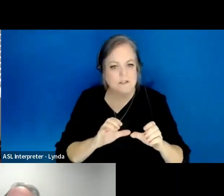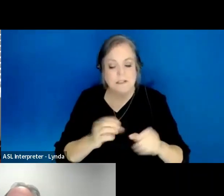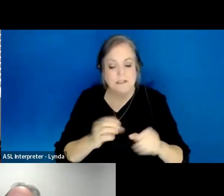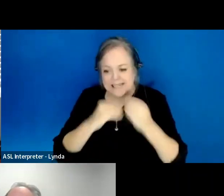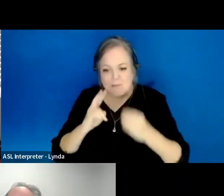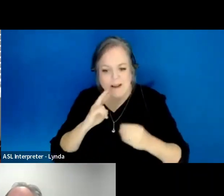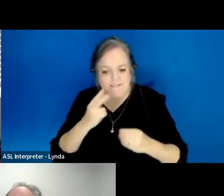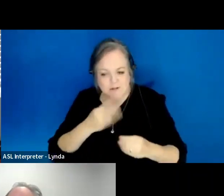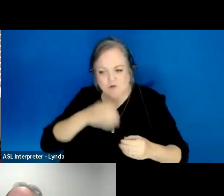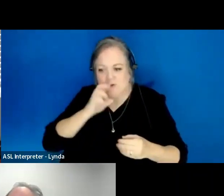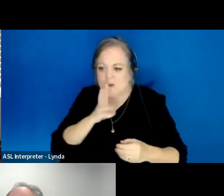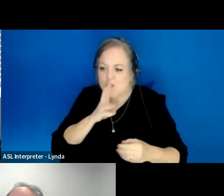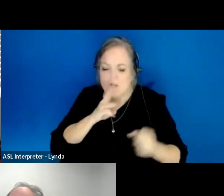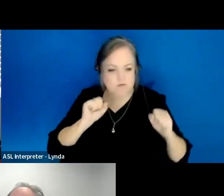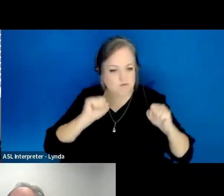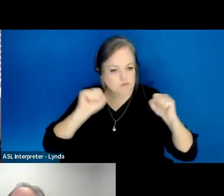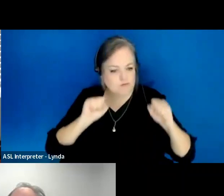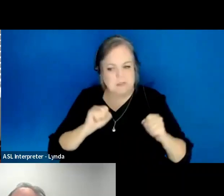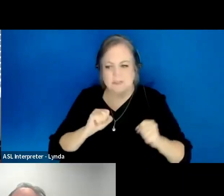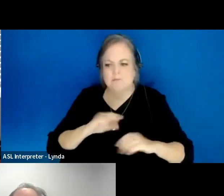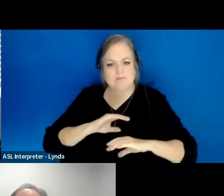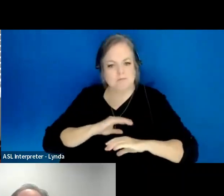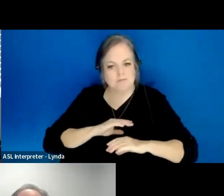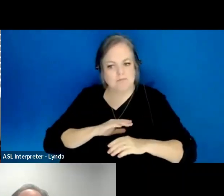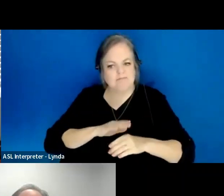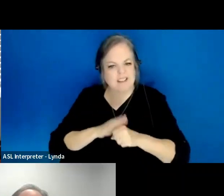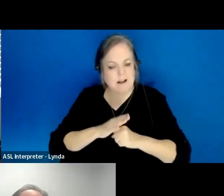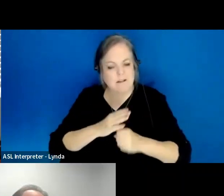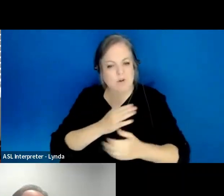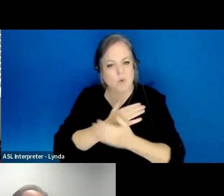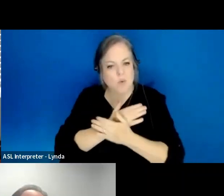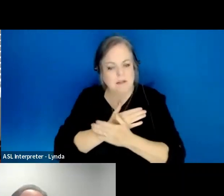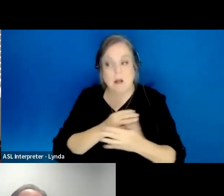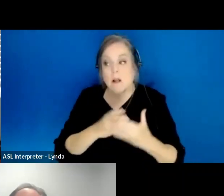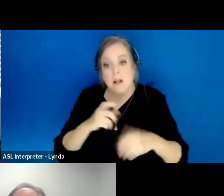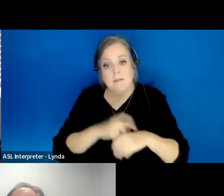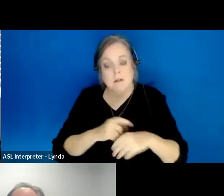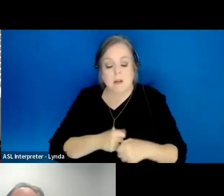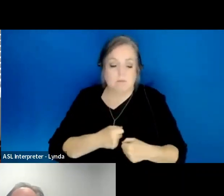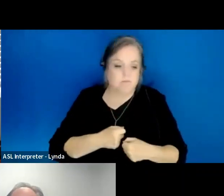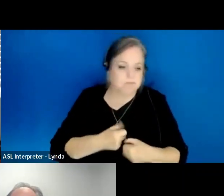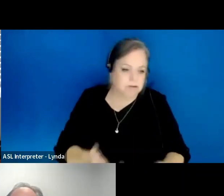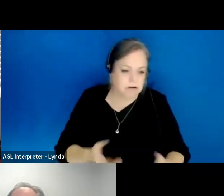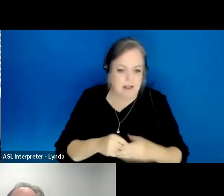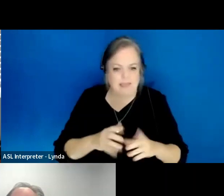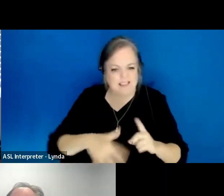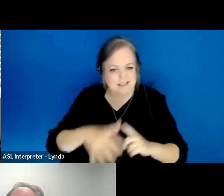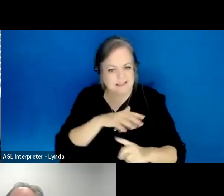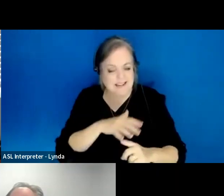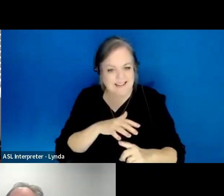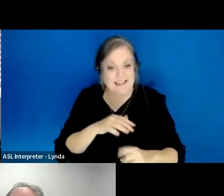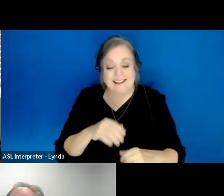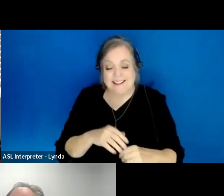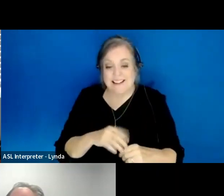drinking my water, working out, getting adequate rest. So, a lot of time we get burnt out in this setting. So I've actually been